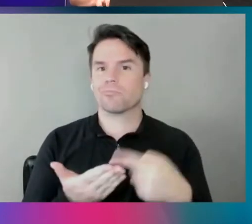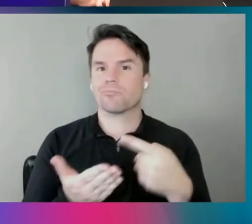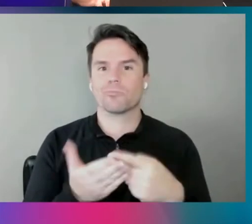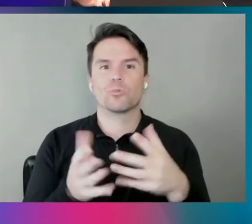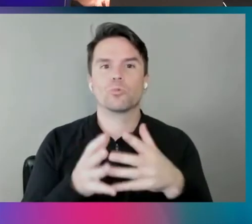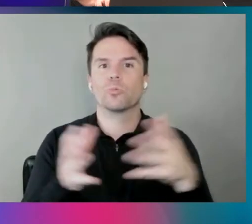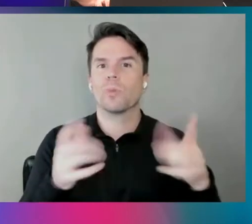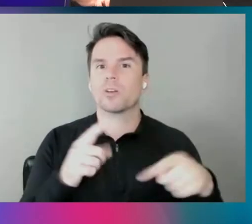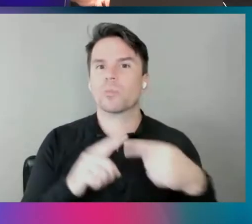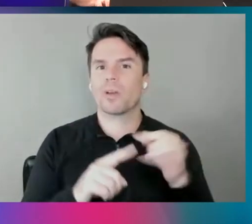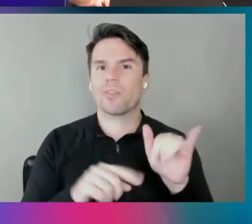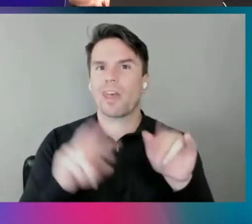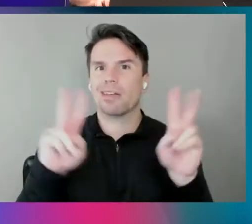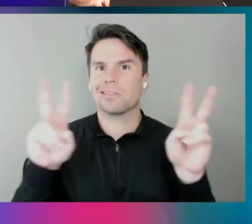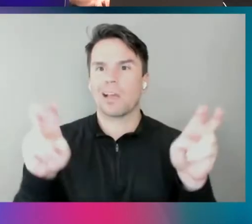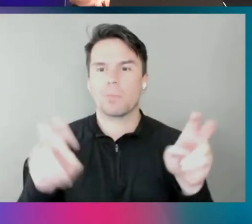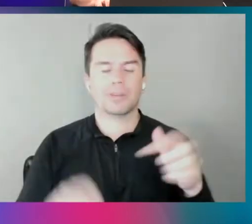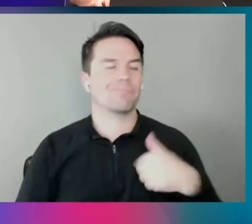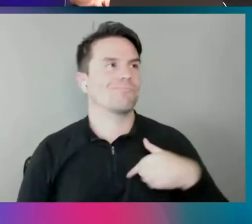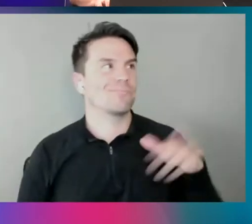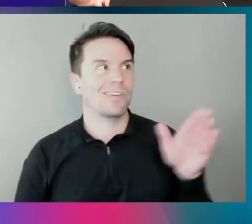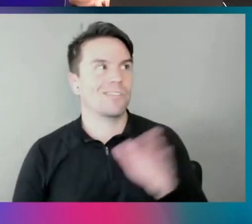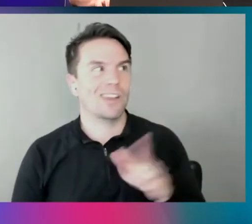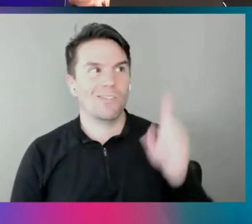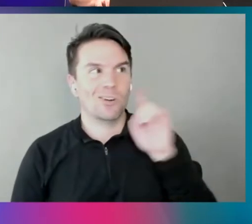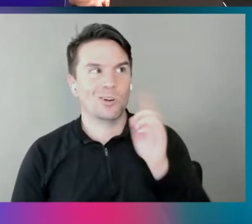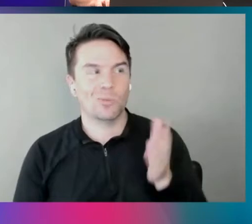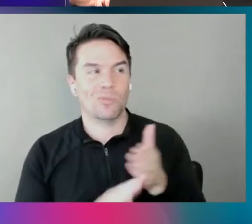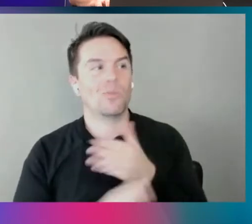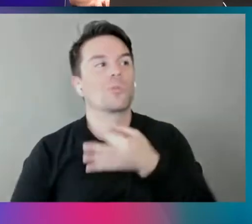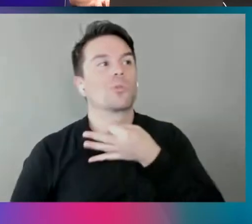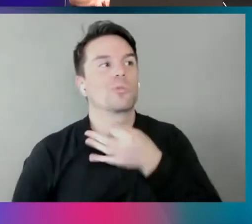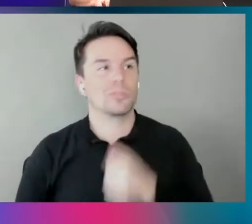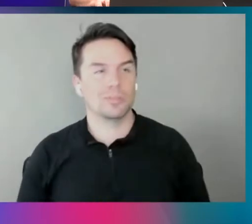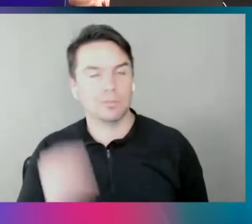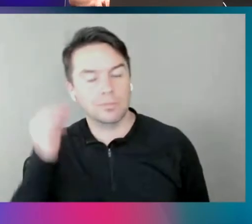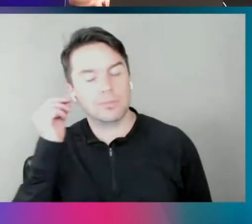I've never heard it before. I'm kind of curious. So I'm trying to think which one.